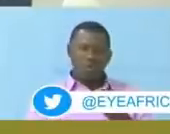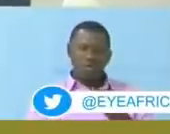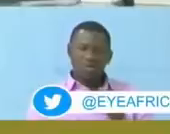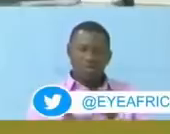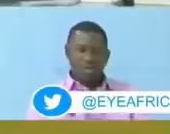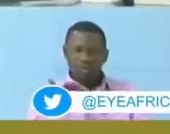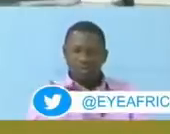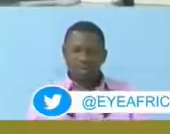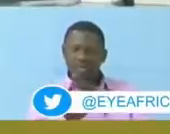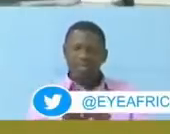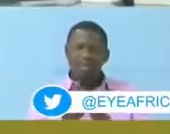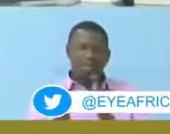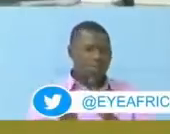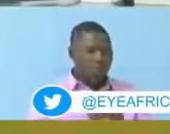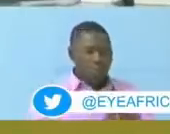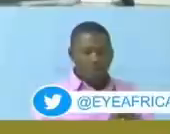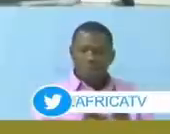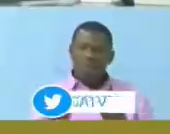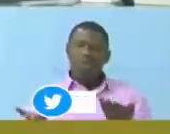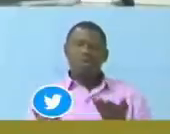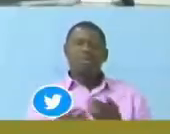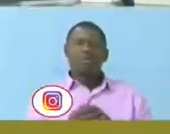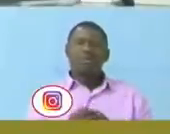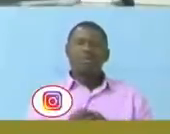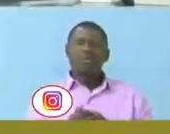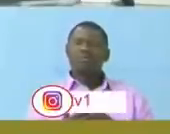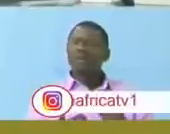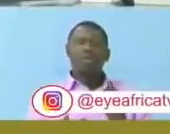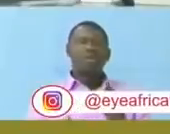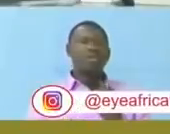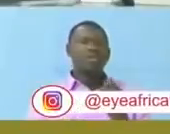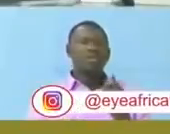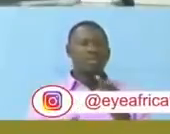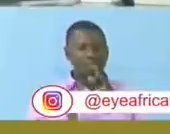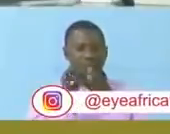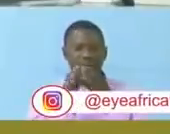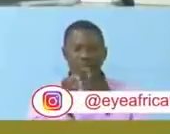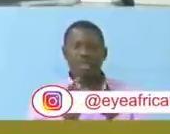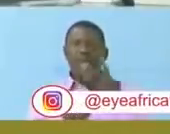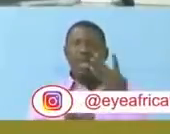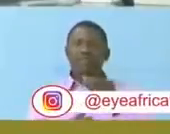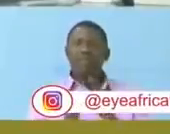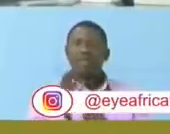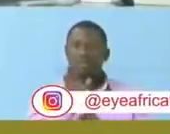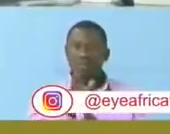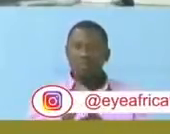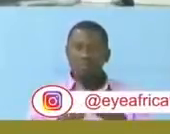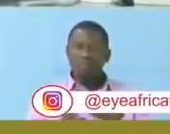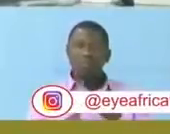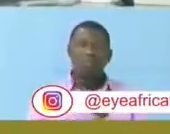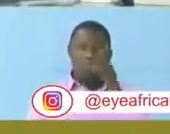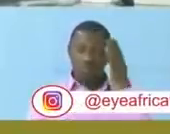I'm just using that war this thing because I'm just saying you cannot, if you know that you are not going to win a war, why wage a war?